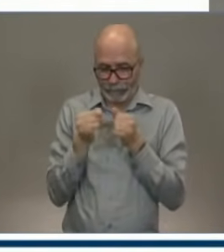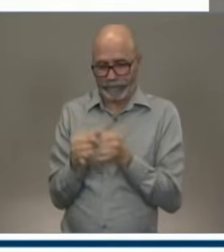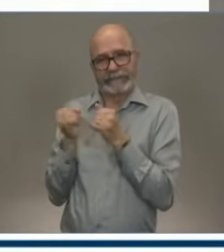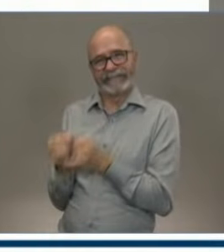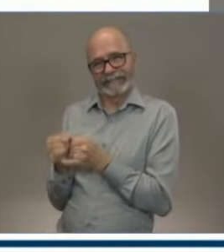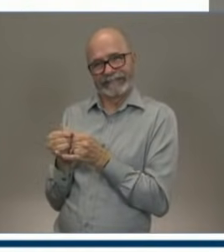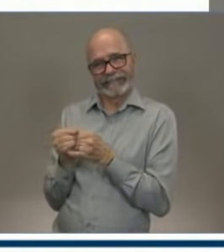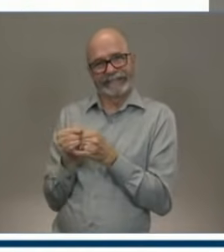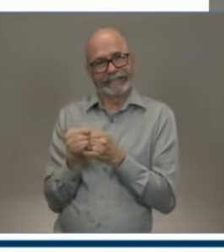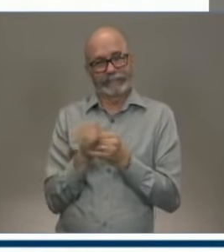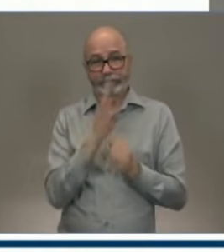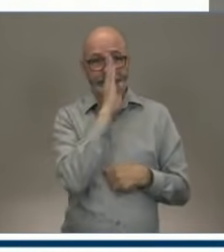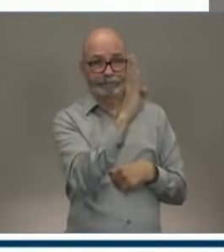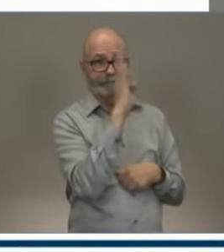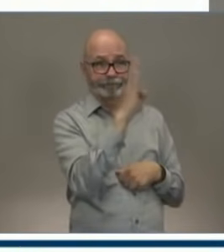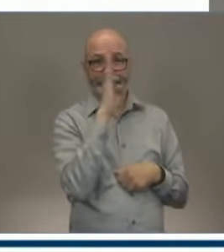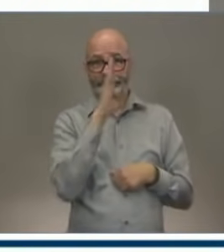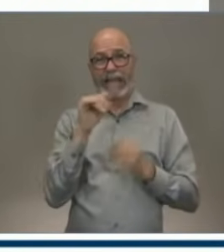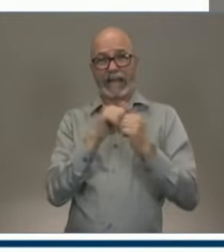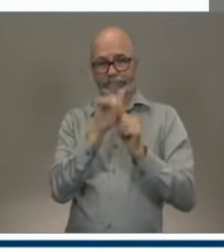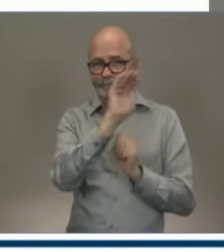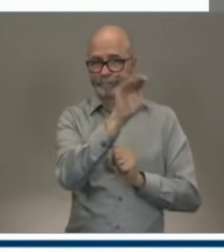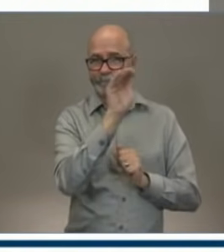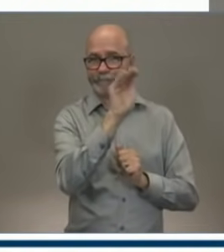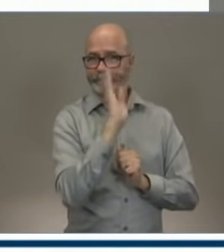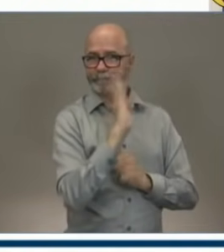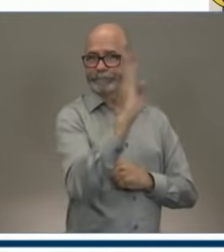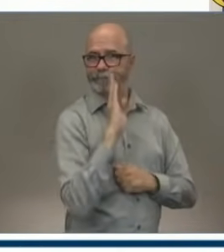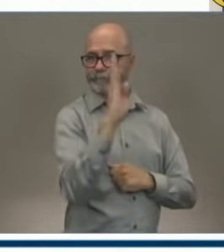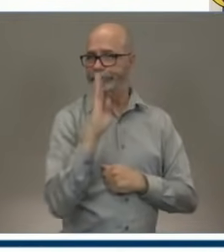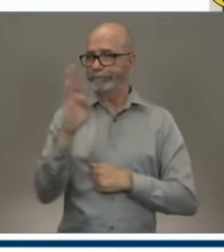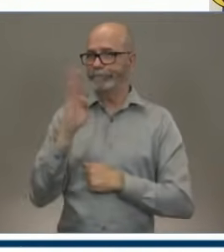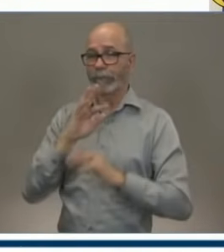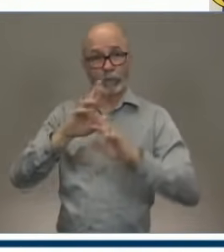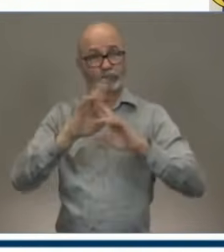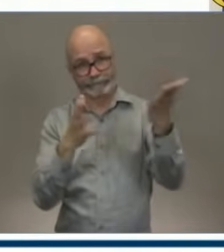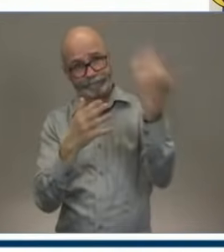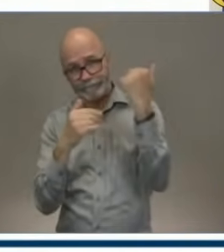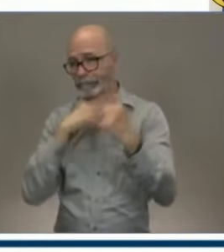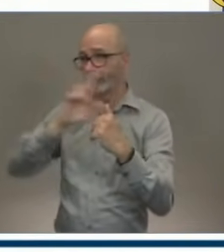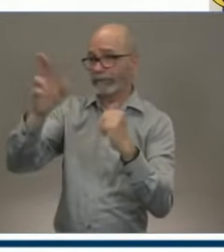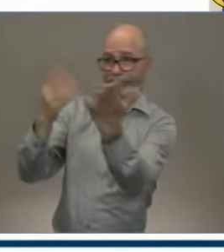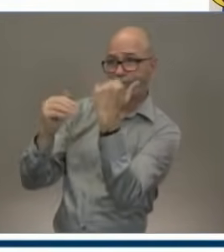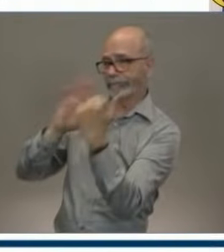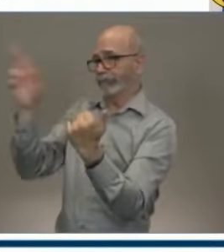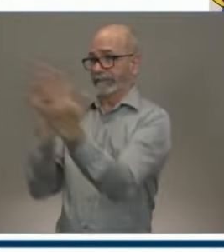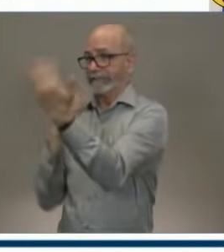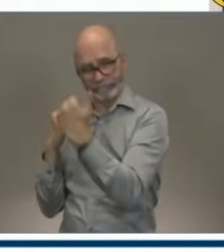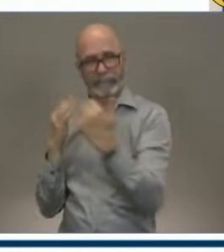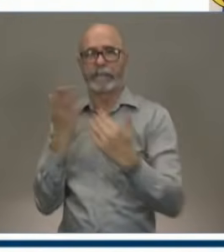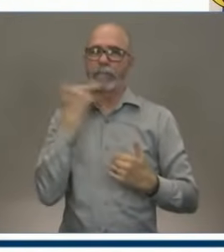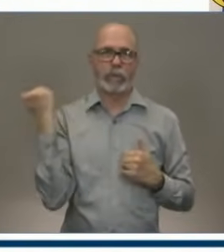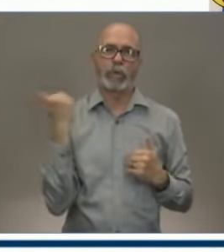become eligible for COVID vaccine. Next question will go to Mike Tutton with the Canadian